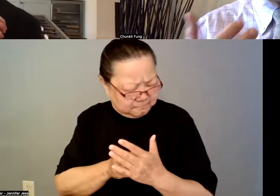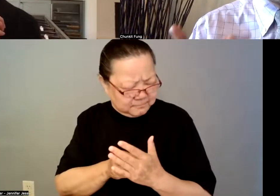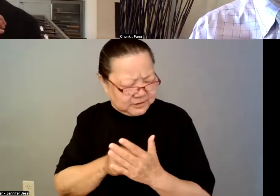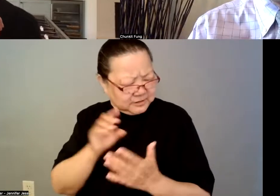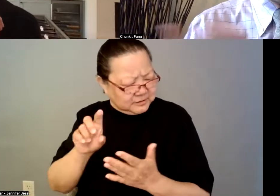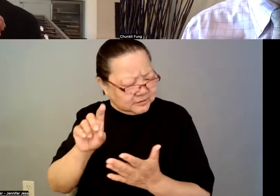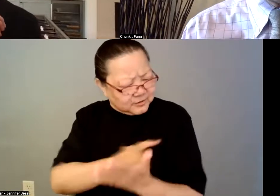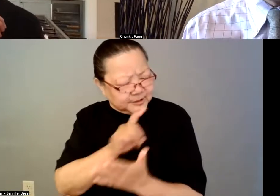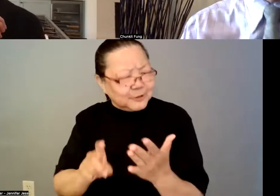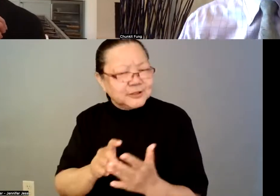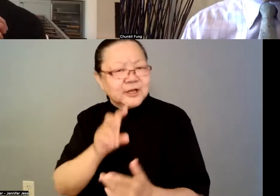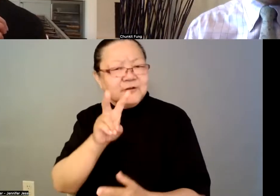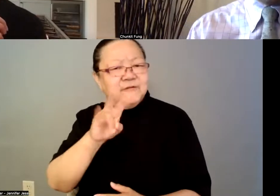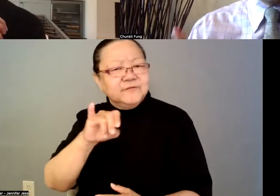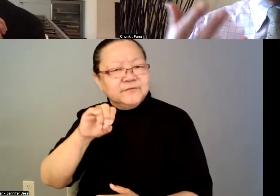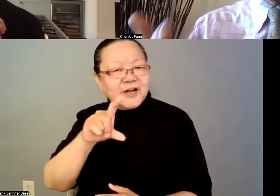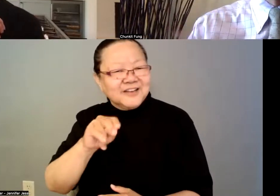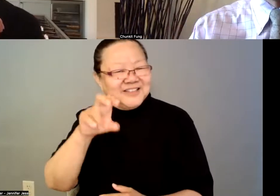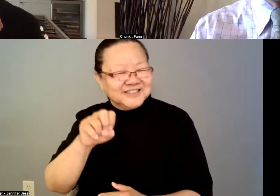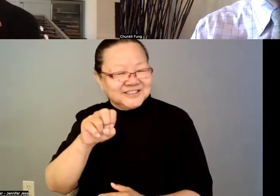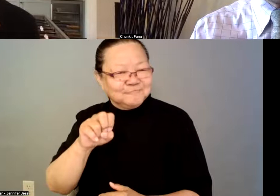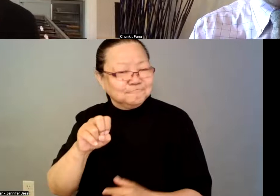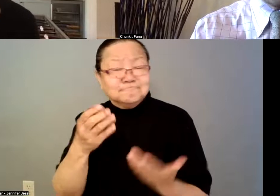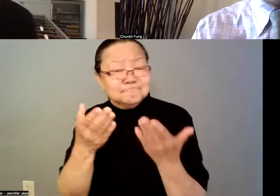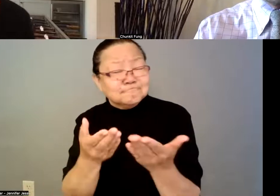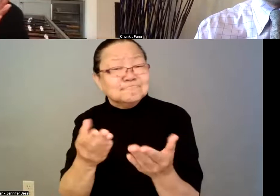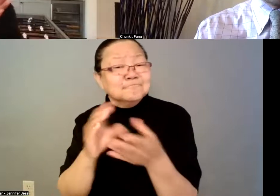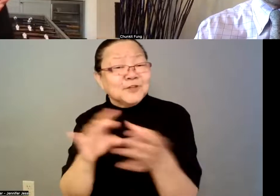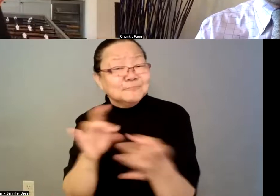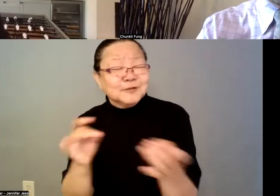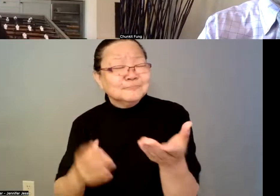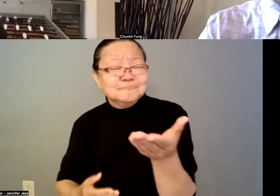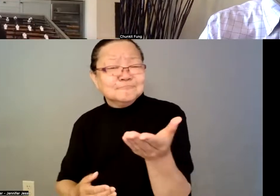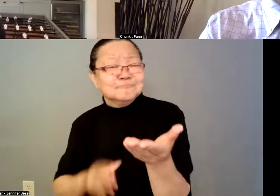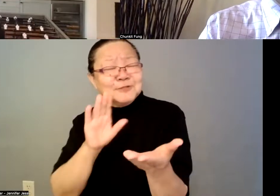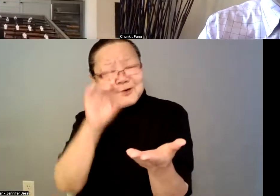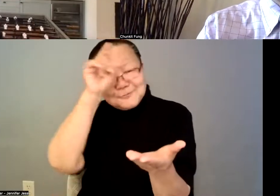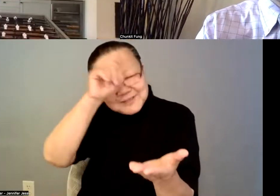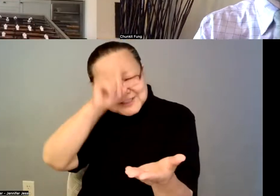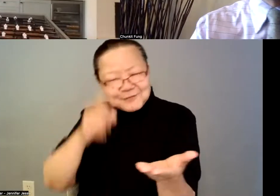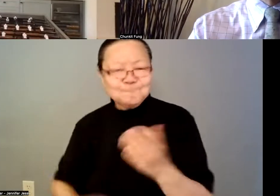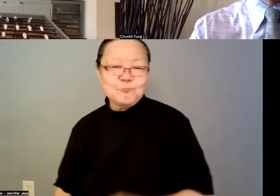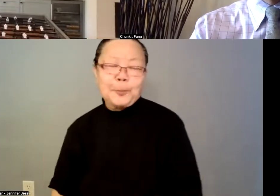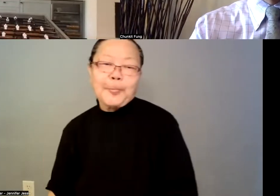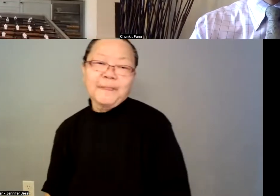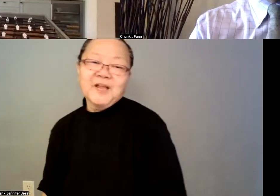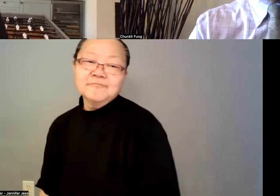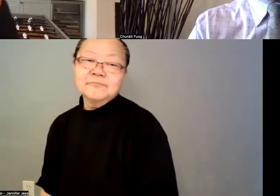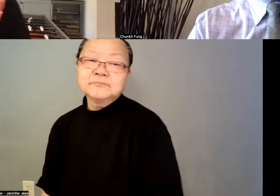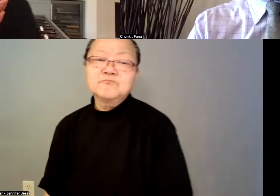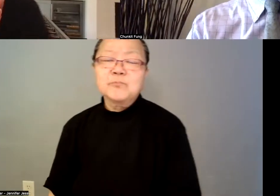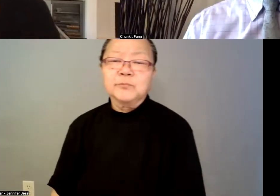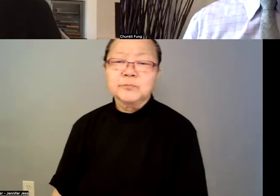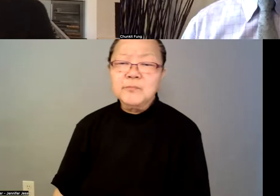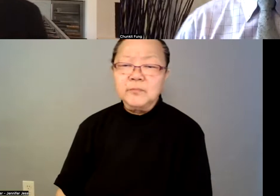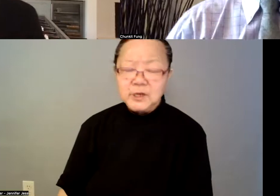what's your, in several sentences, what was your word of wisdom to all our allies in this room tonight? Mm-hmm. Yeah, I would just